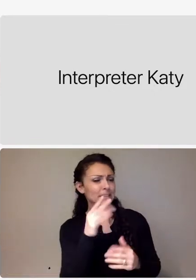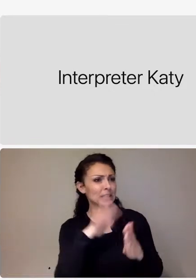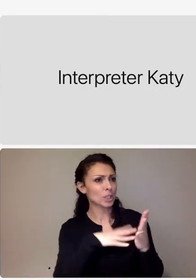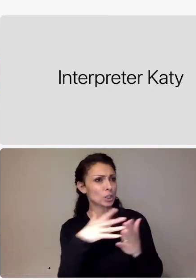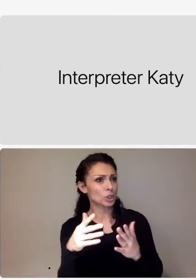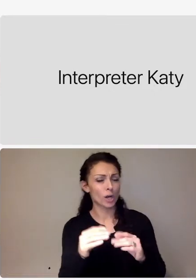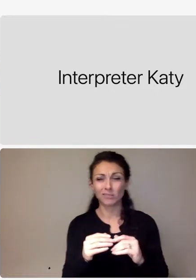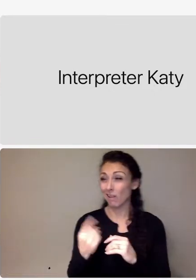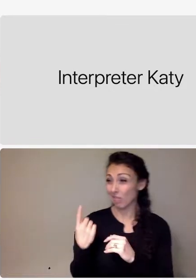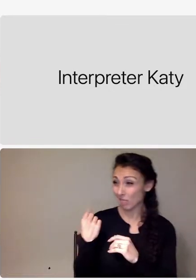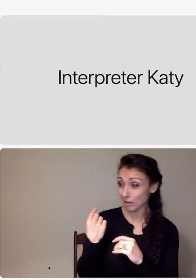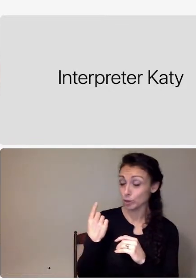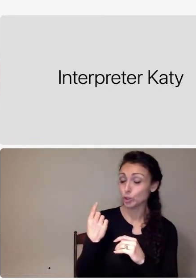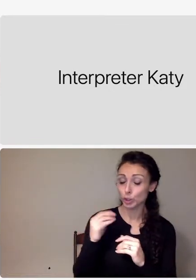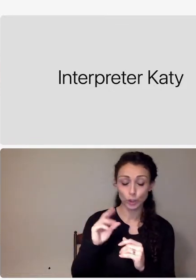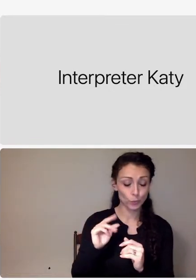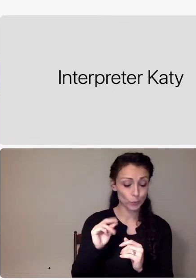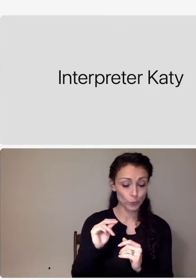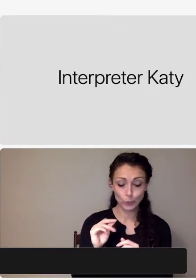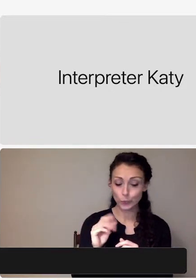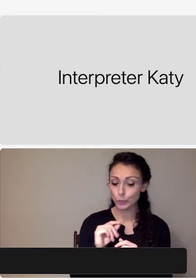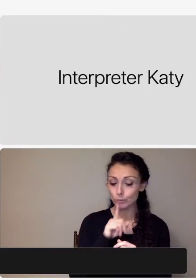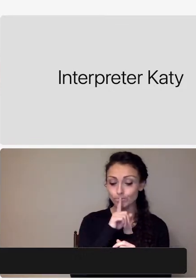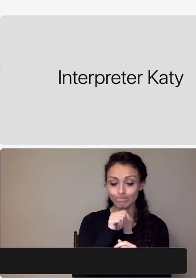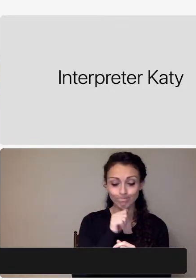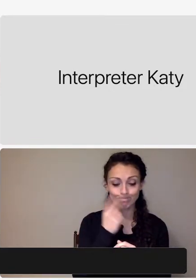not for last year no